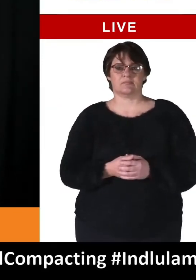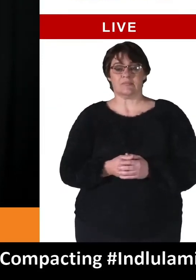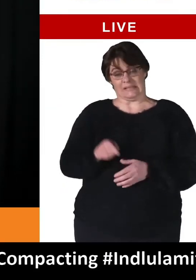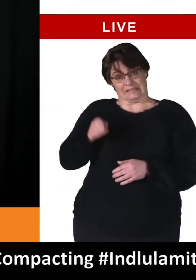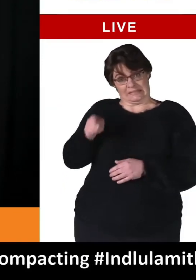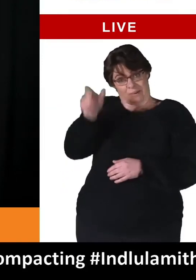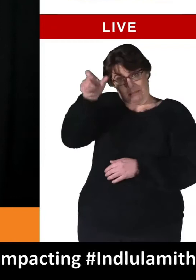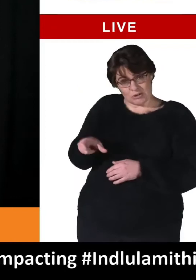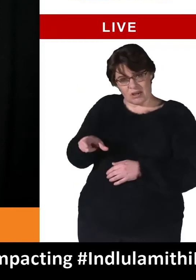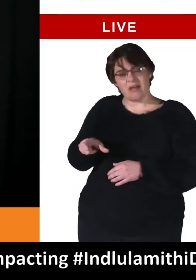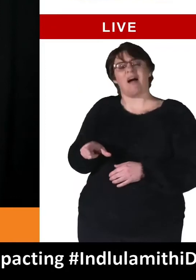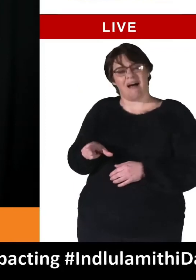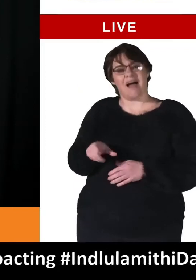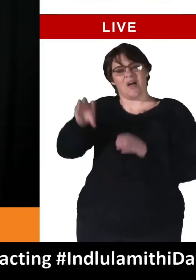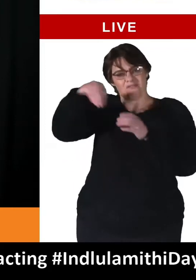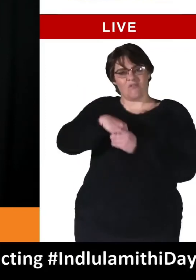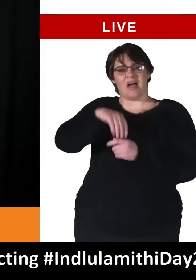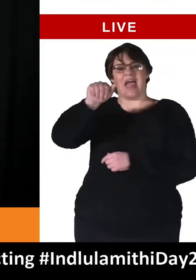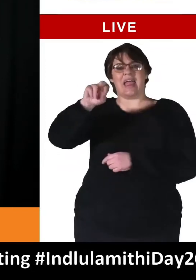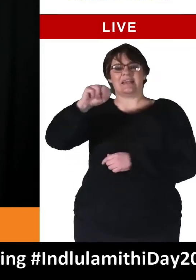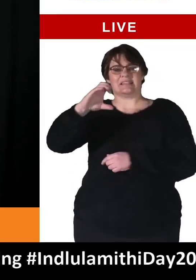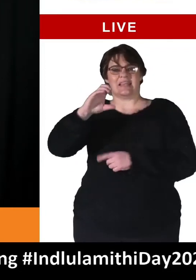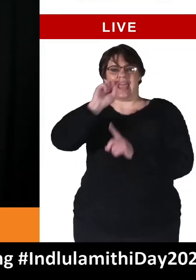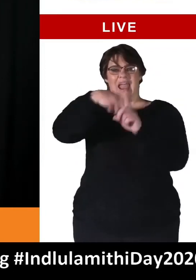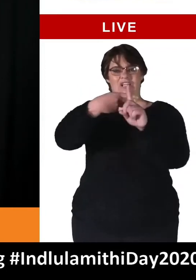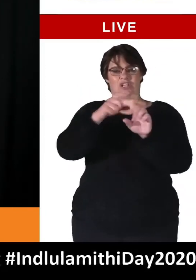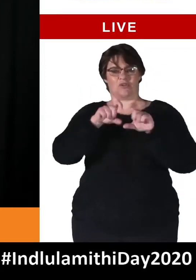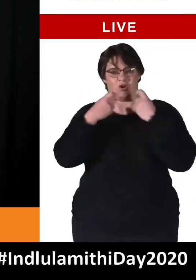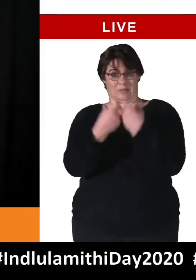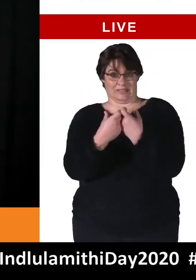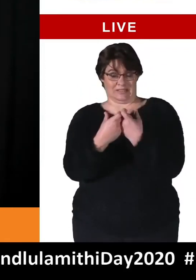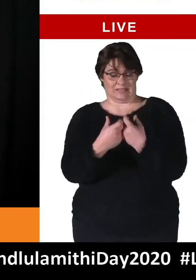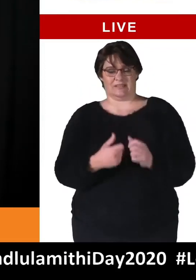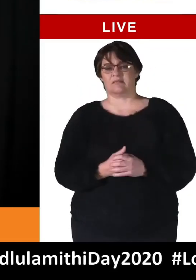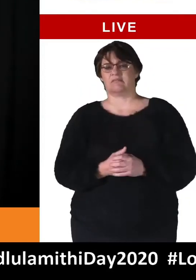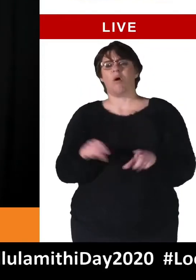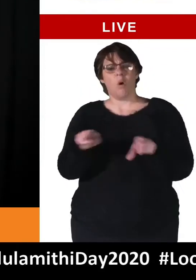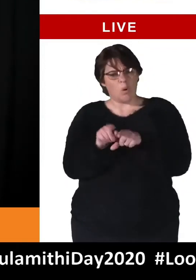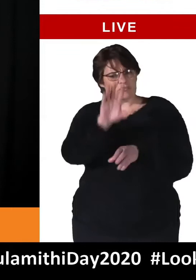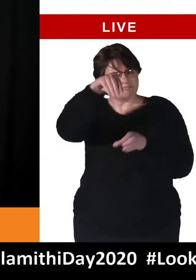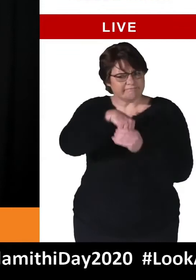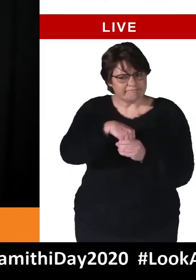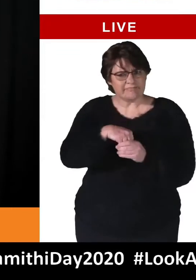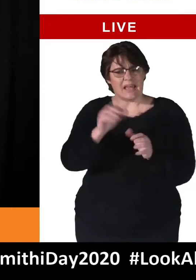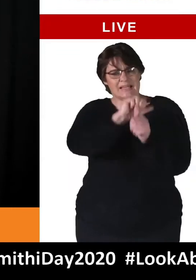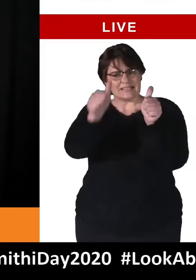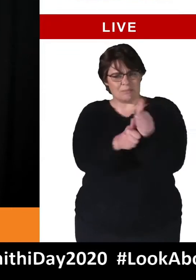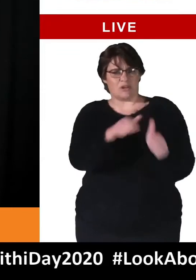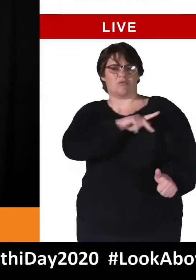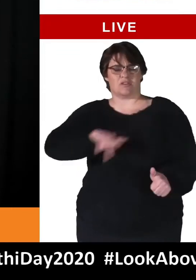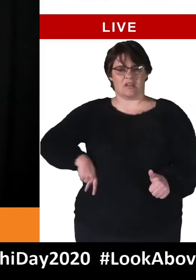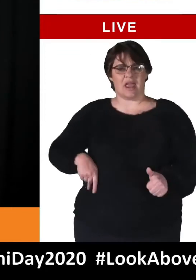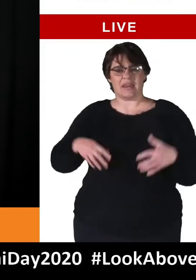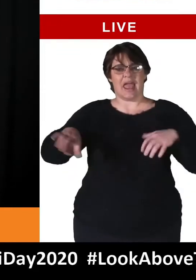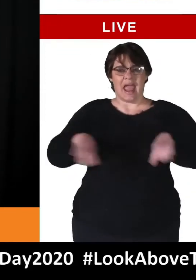Ms. Modise serves as a member of the ANC National Executive Committee. She also served as Deputy President and